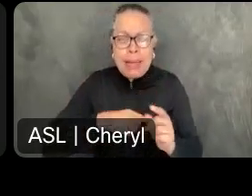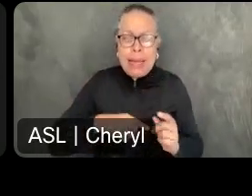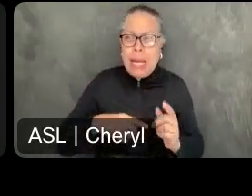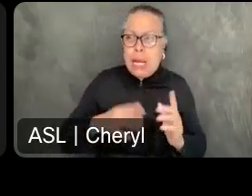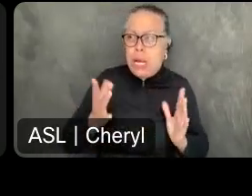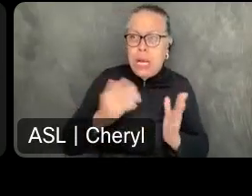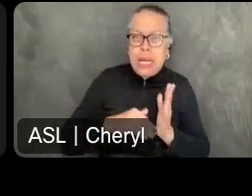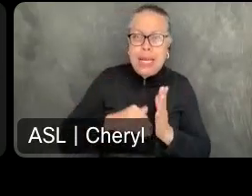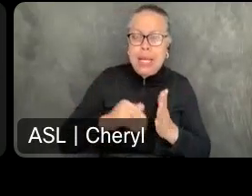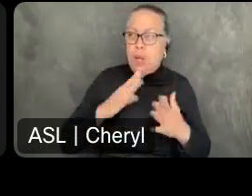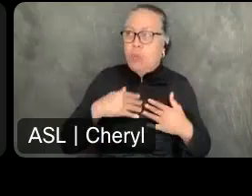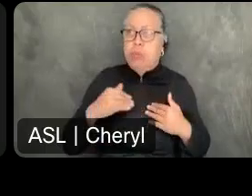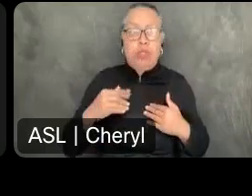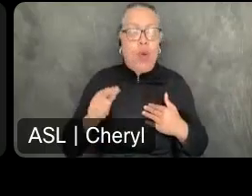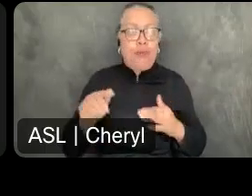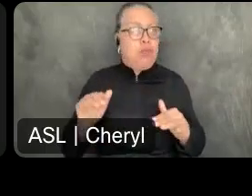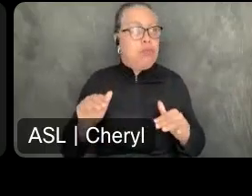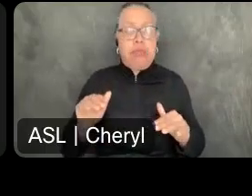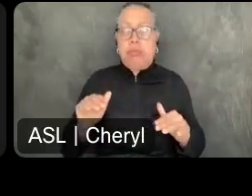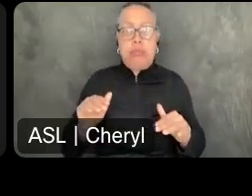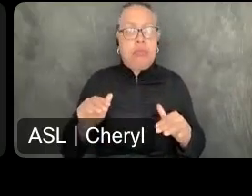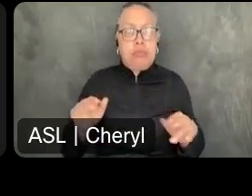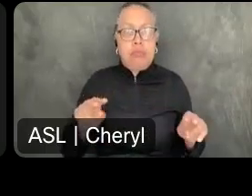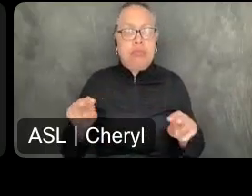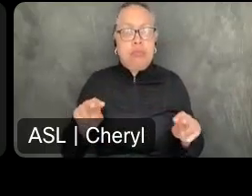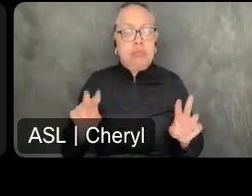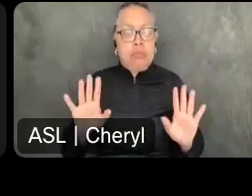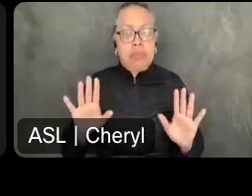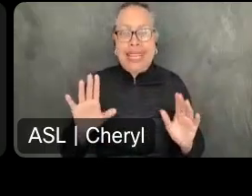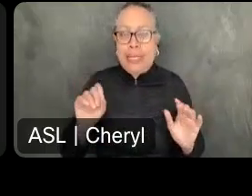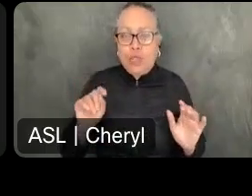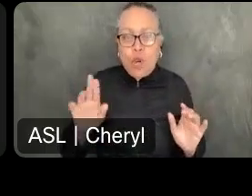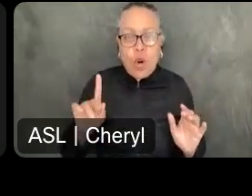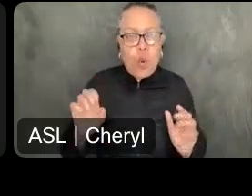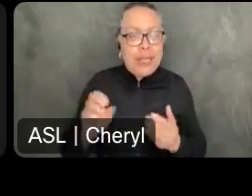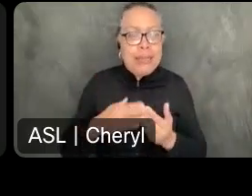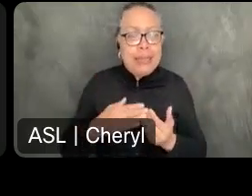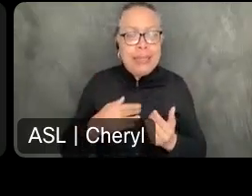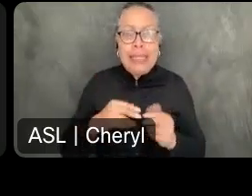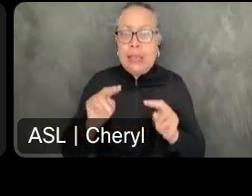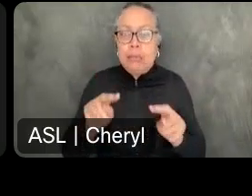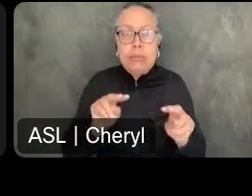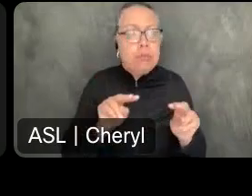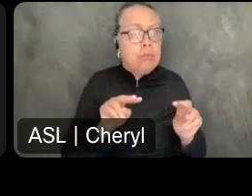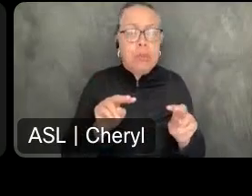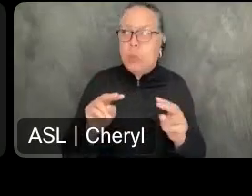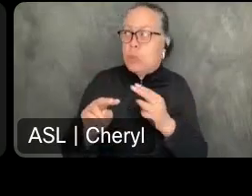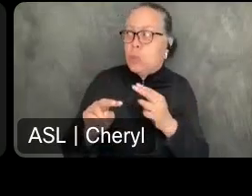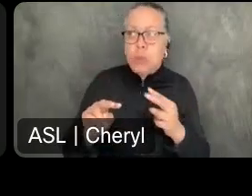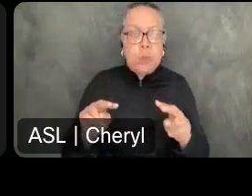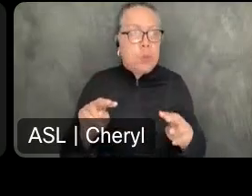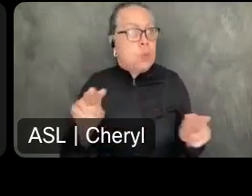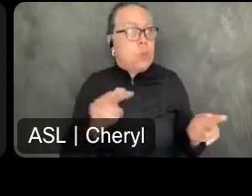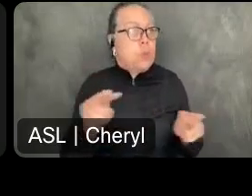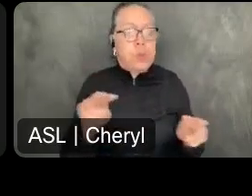is important. Having a big startle response is important. Constantly looking over our shoulder and scanning for